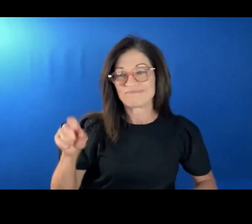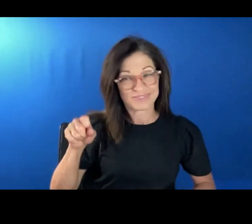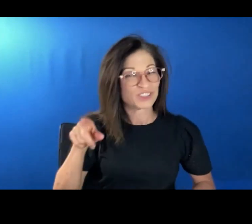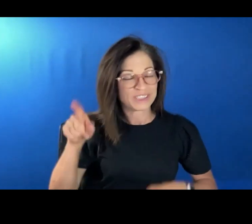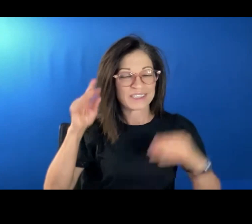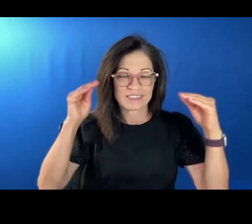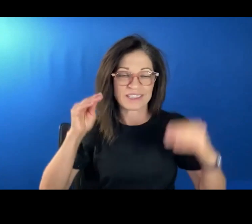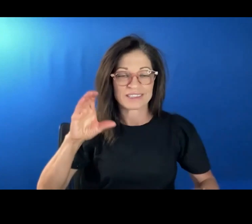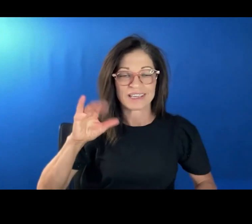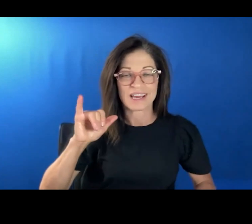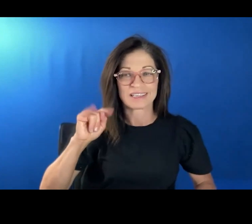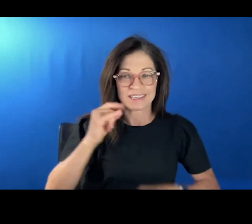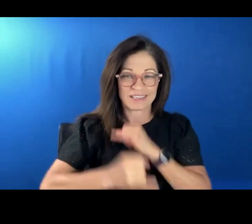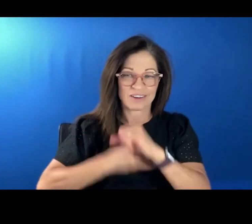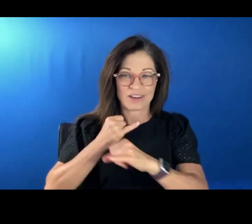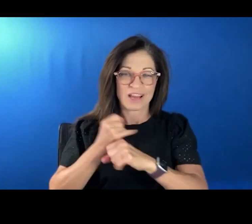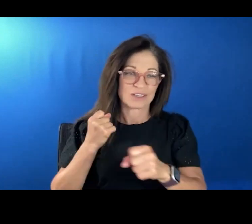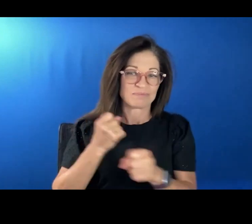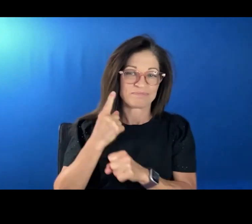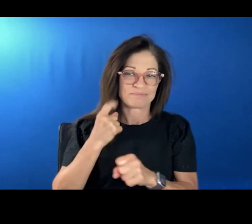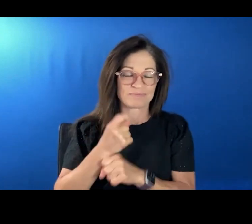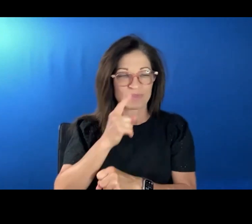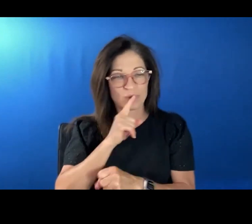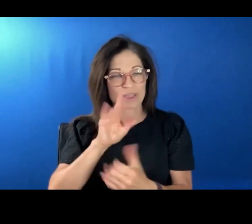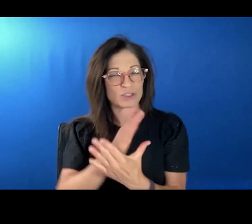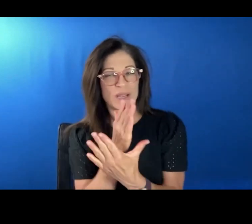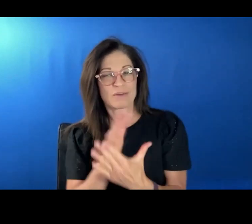the program each year and is really sharing her